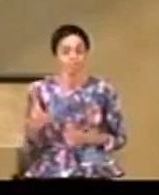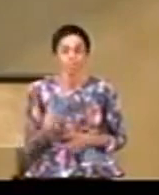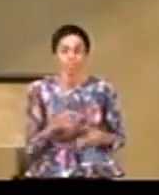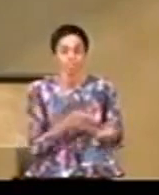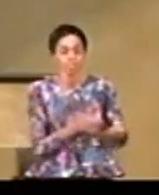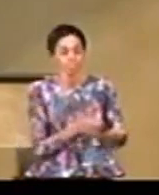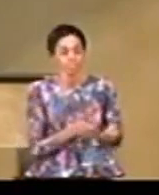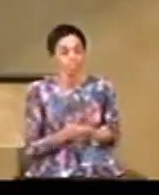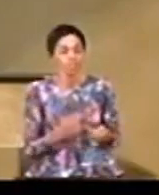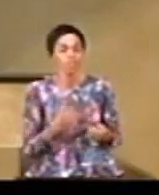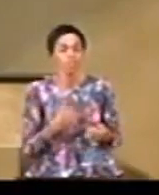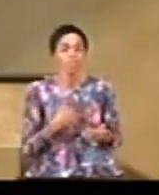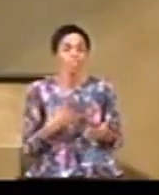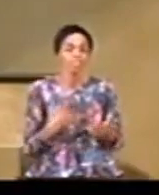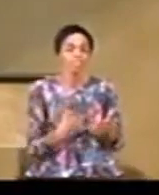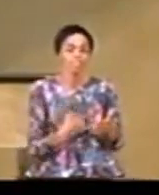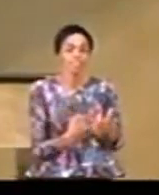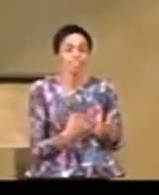Draw me nearer to thee, O